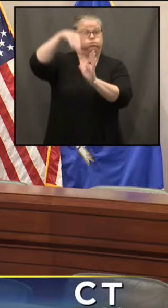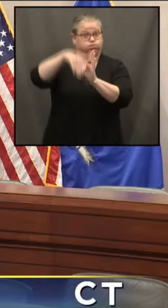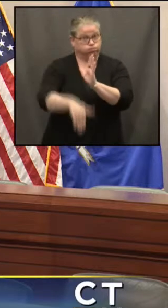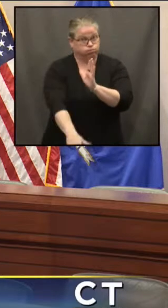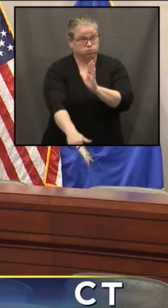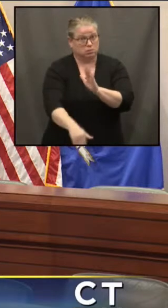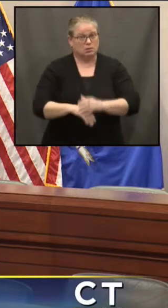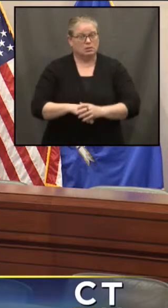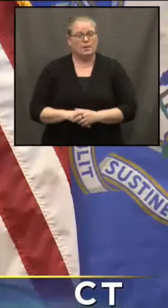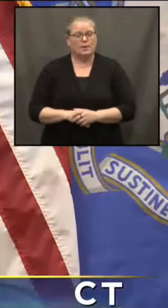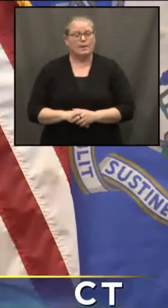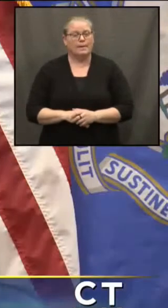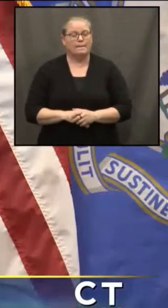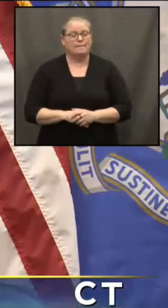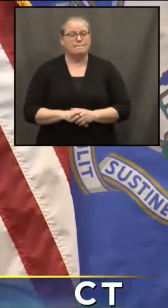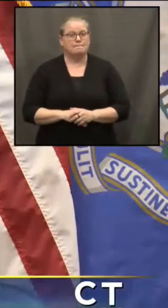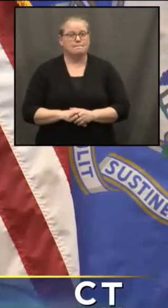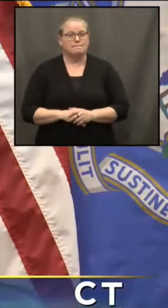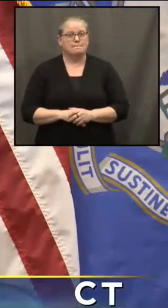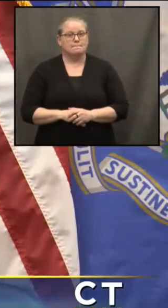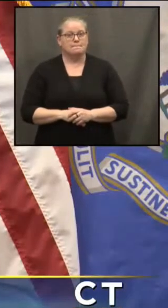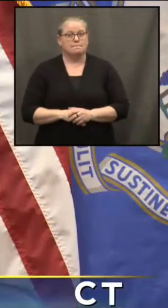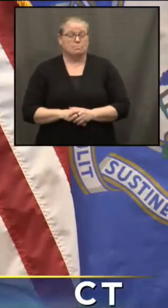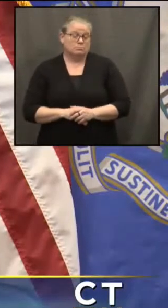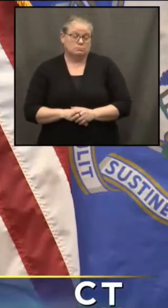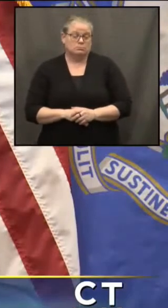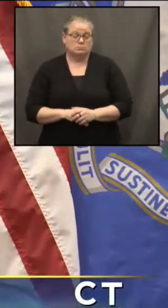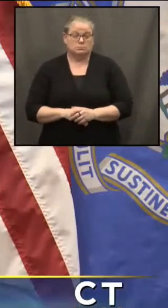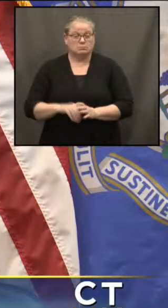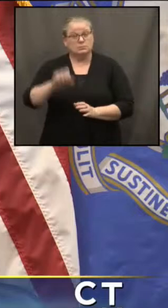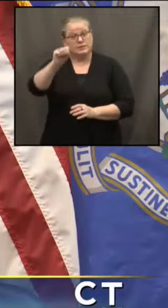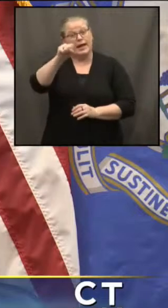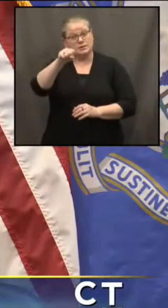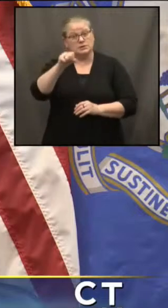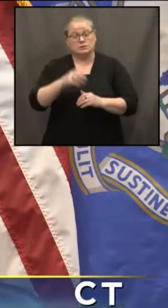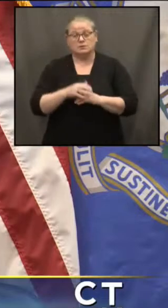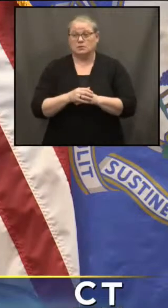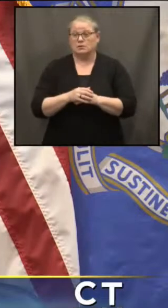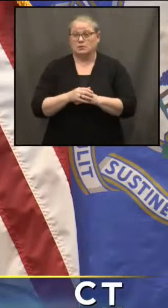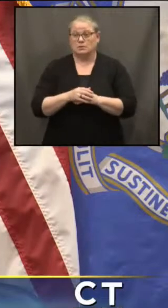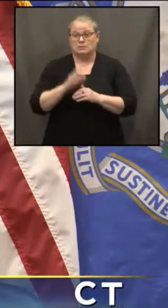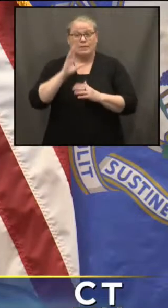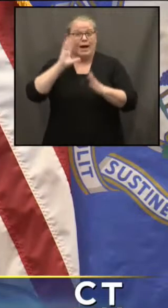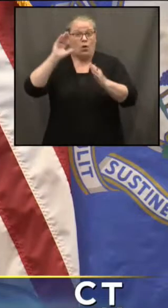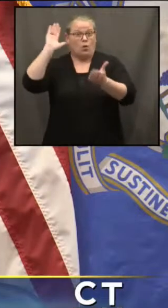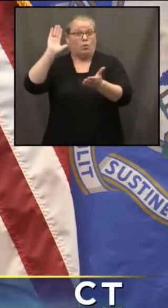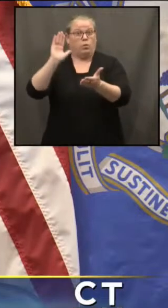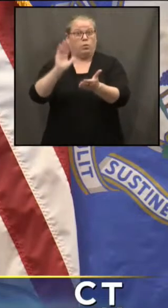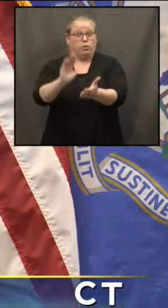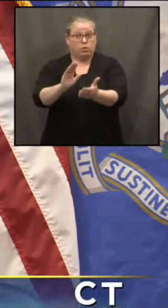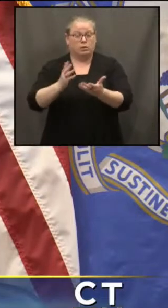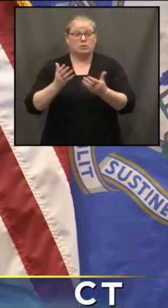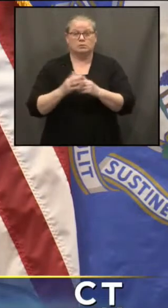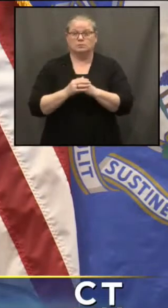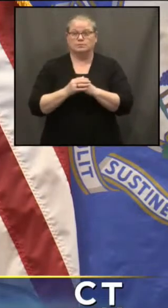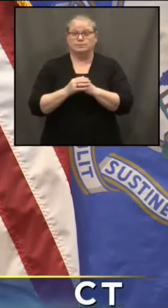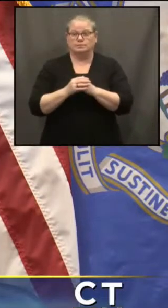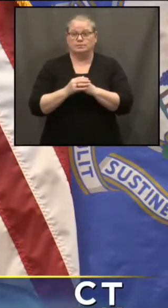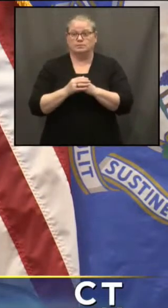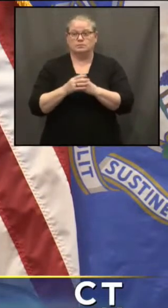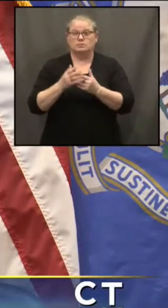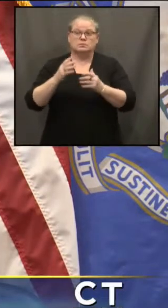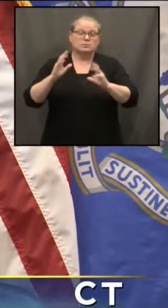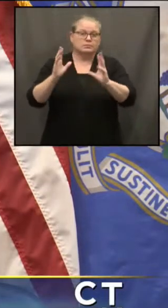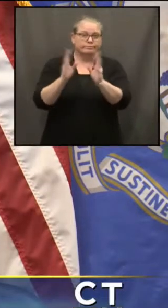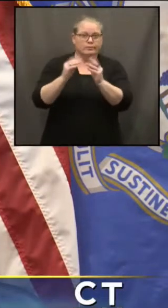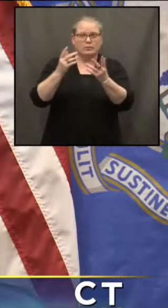Well, the answer is yes. With decreasing frequency, I hope. We were every day, then we are twice a week,